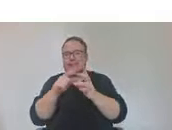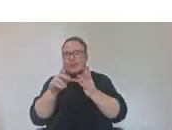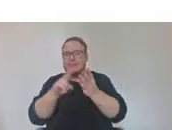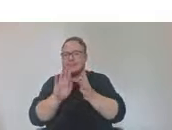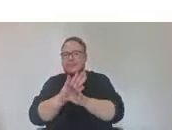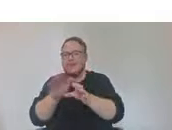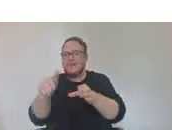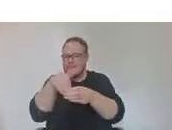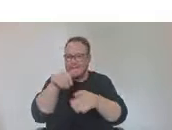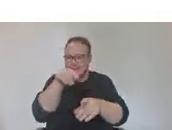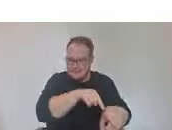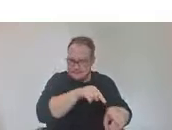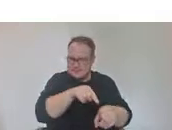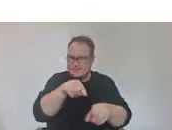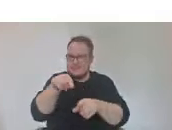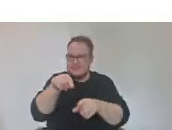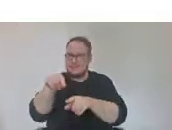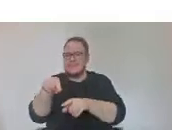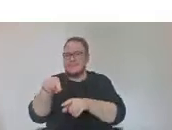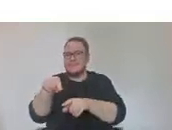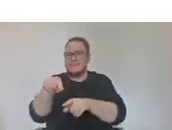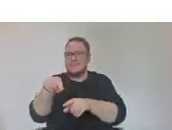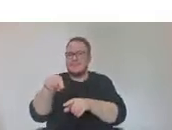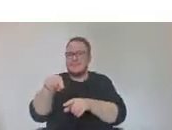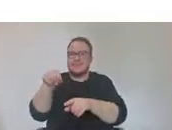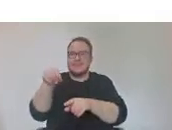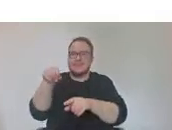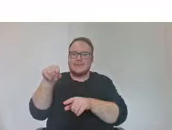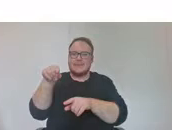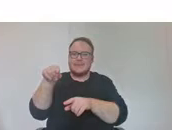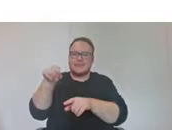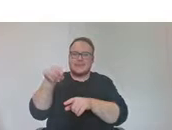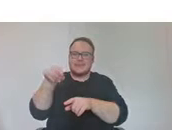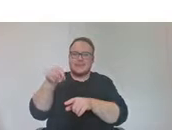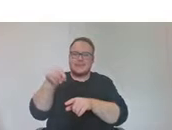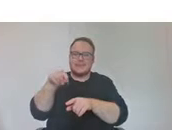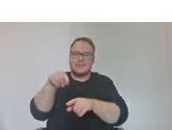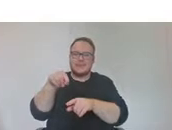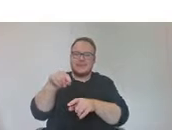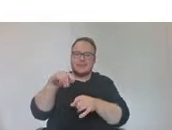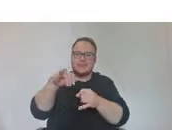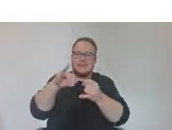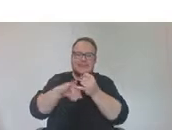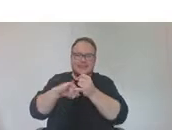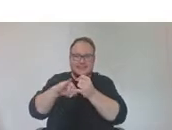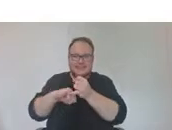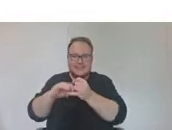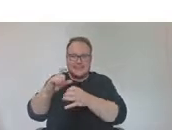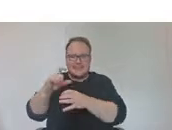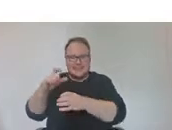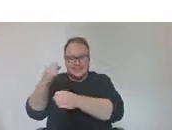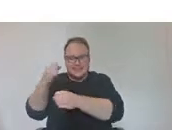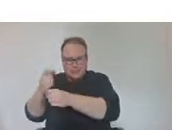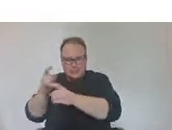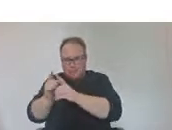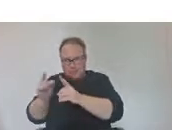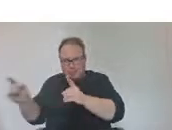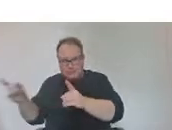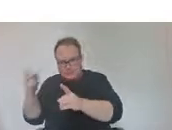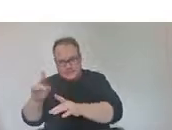Seaston Peninsula CCG, which just happens to have the longest name of any CCG in the country. Stafford and surrounds and Cannock